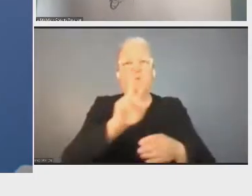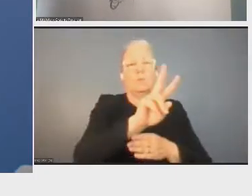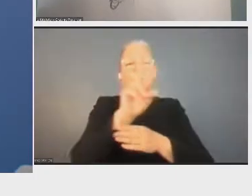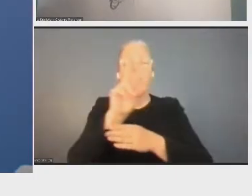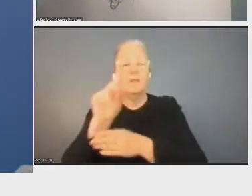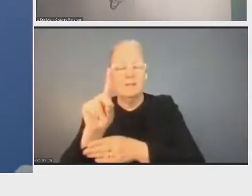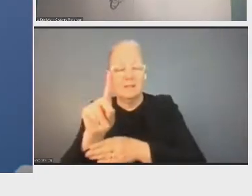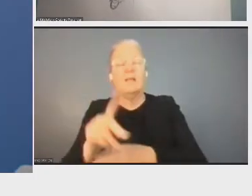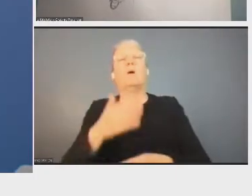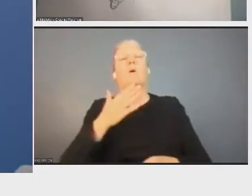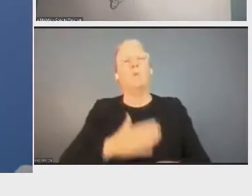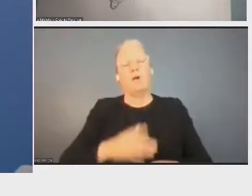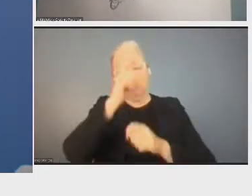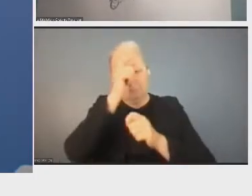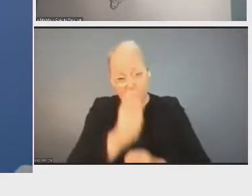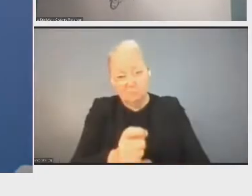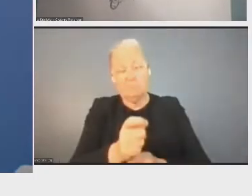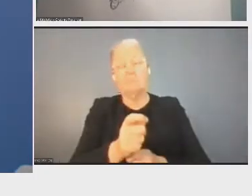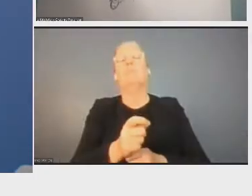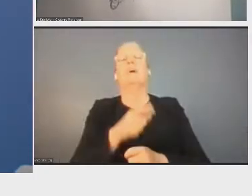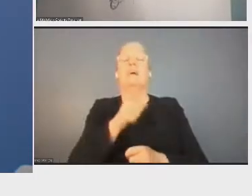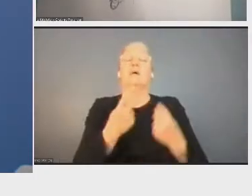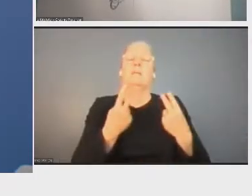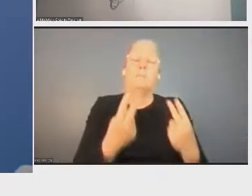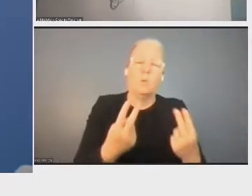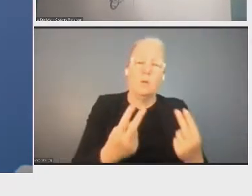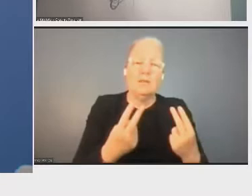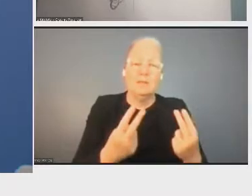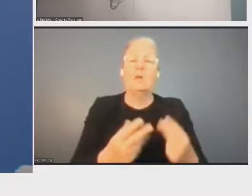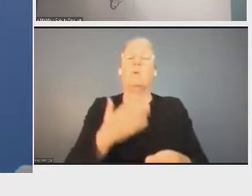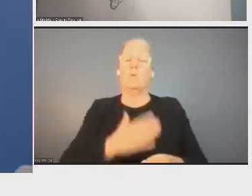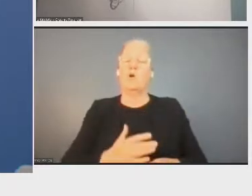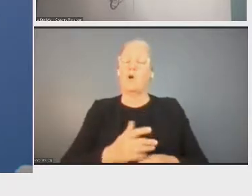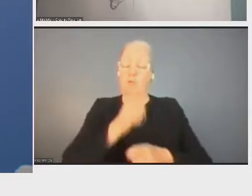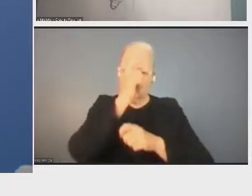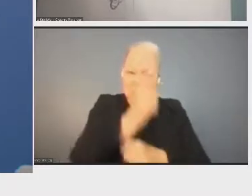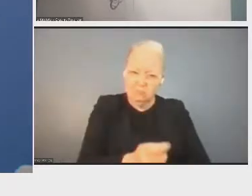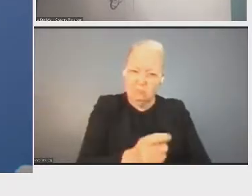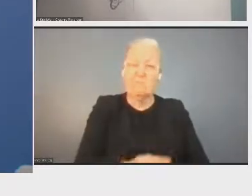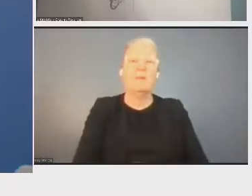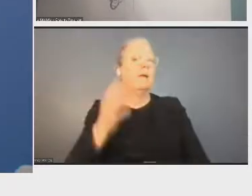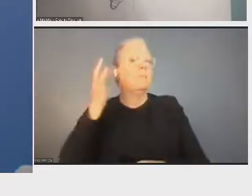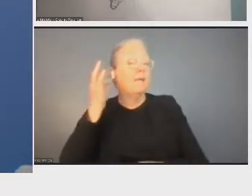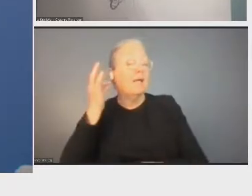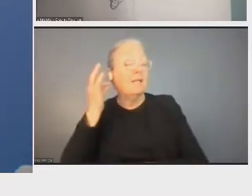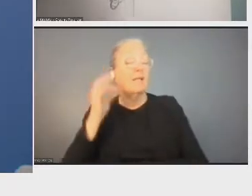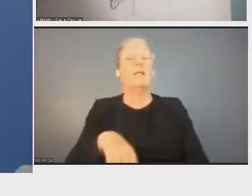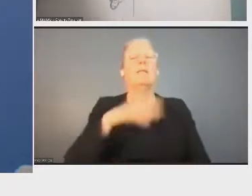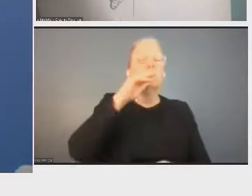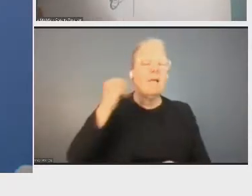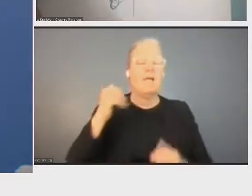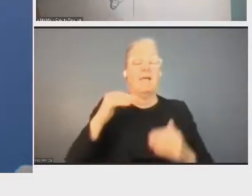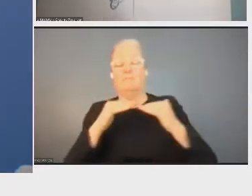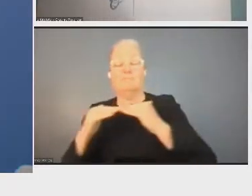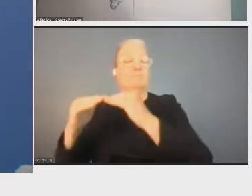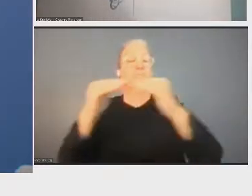and recognizes the necessity of appropriate recognition of gender equality, women's empowerment,